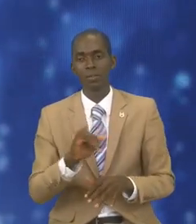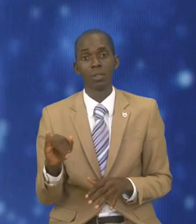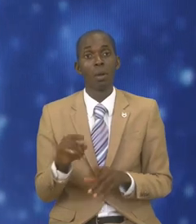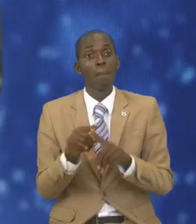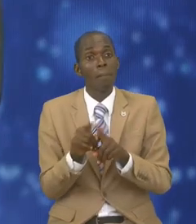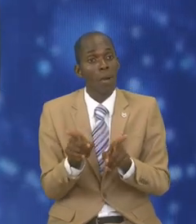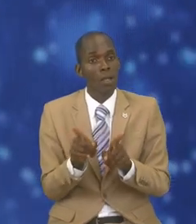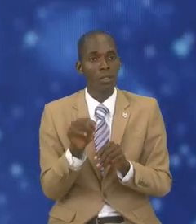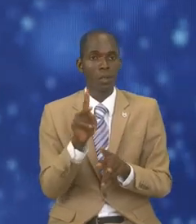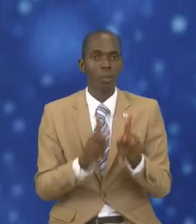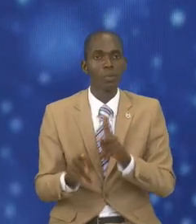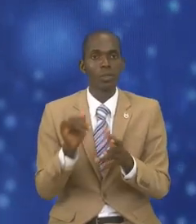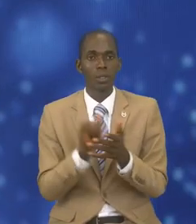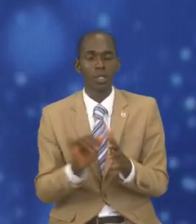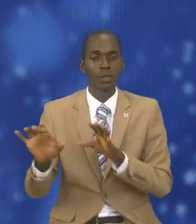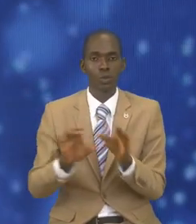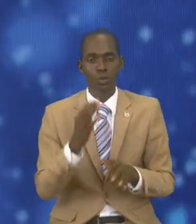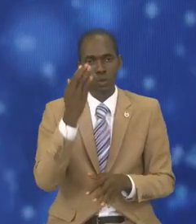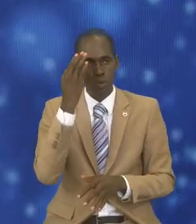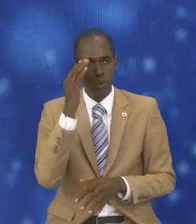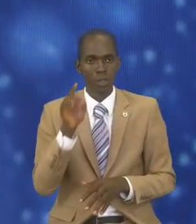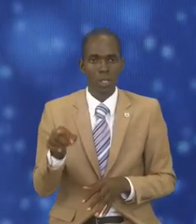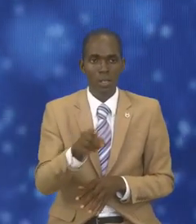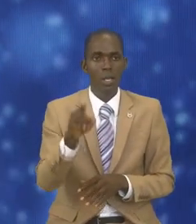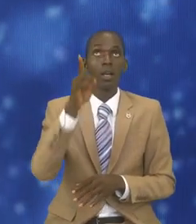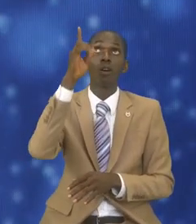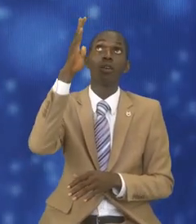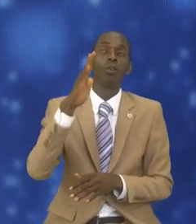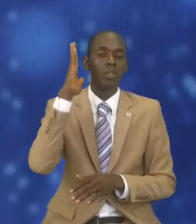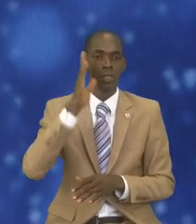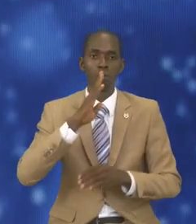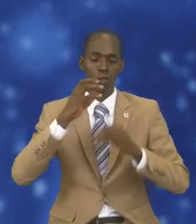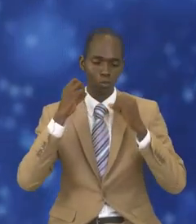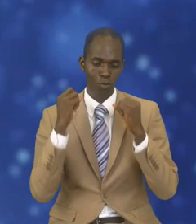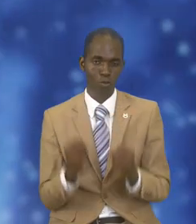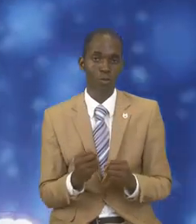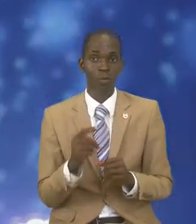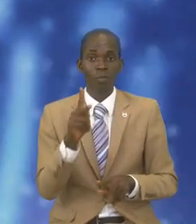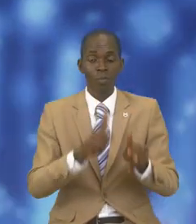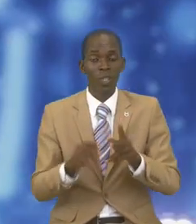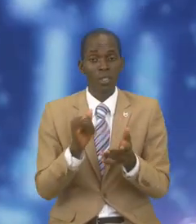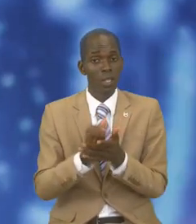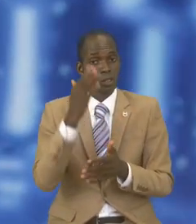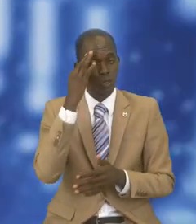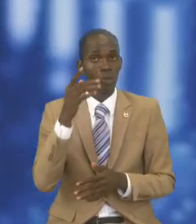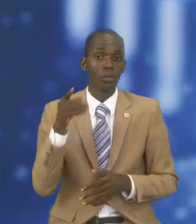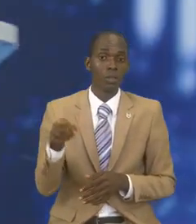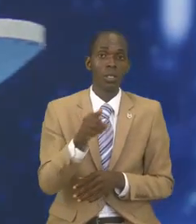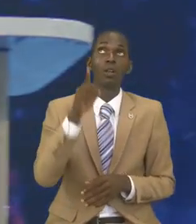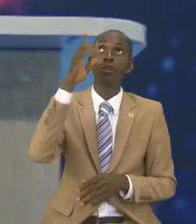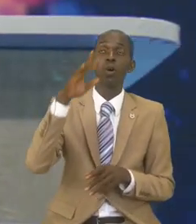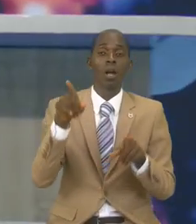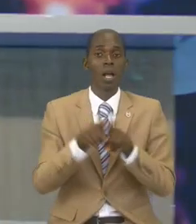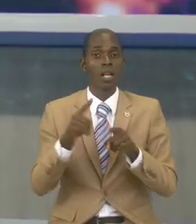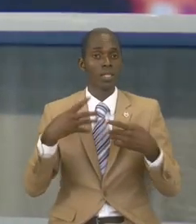people that don't know their God shall be strong. The people that know their God as the healer, they